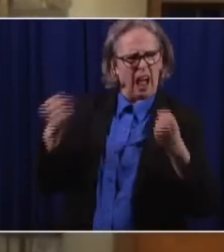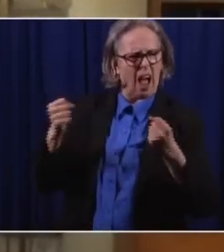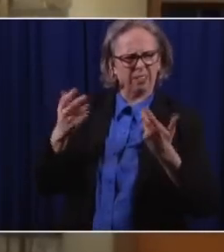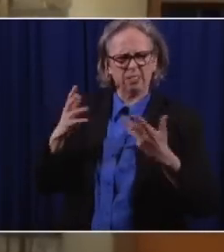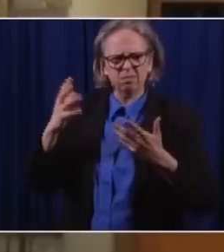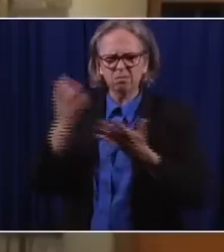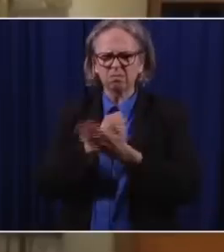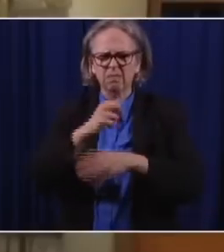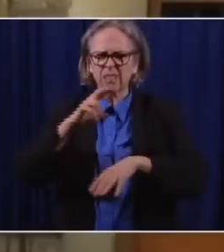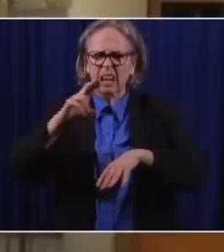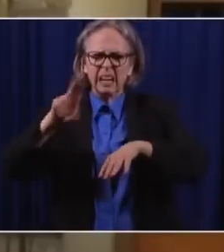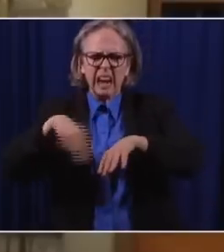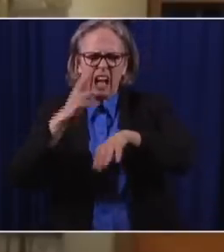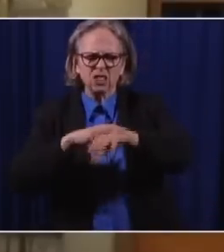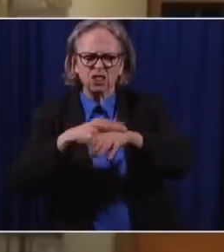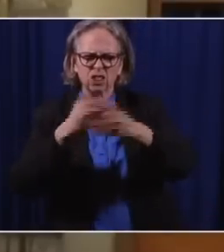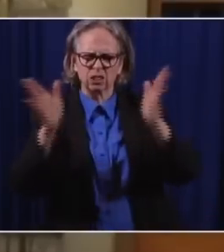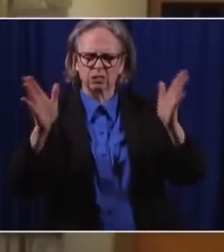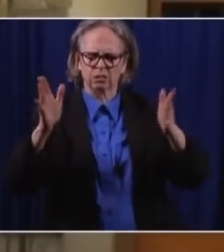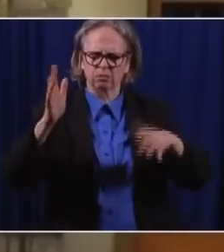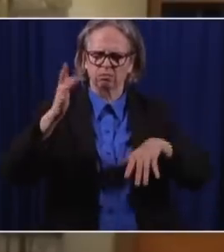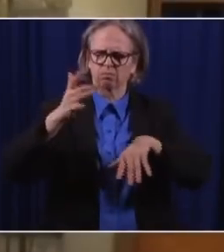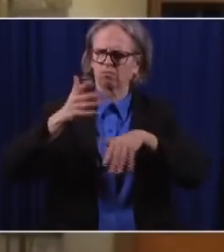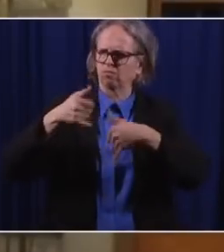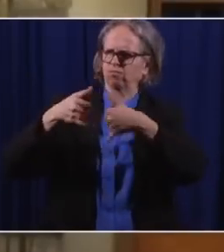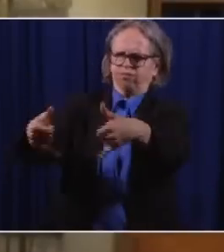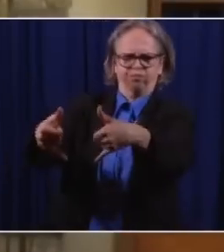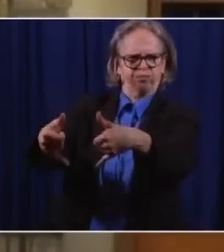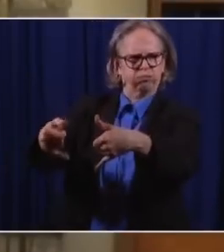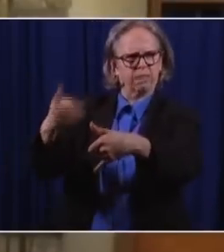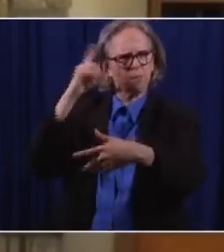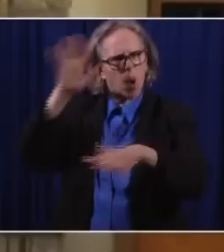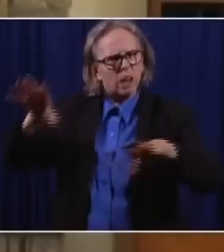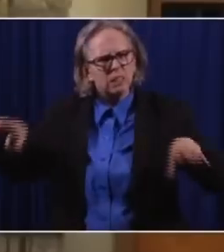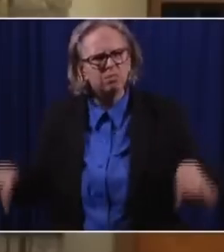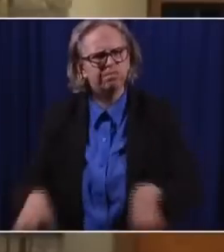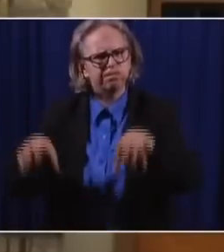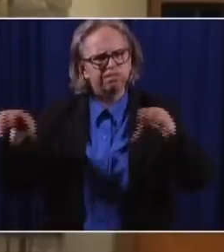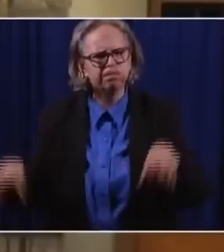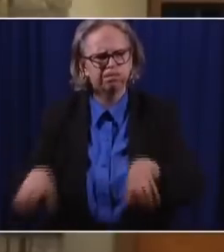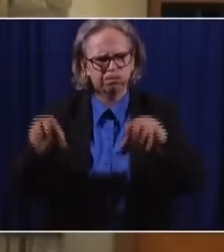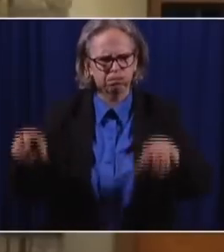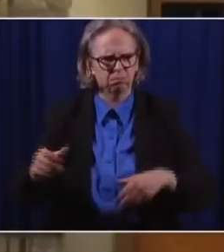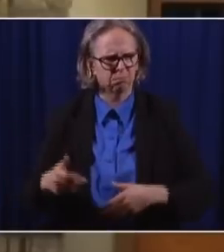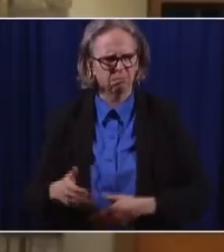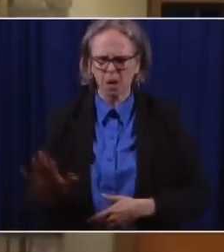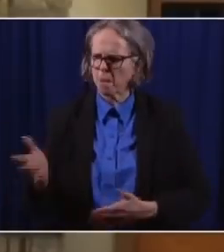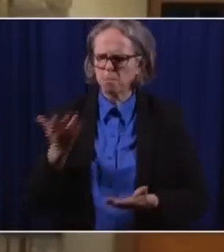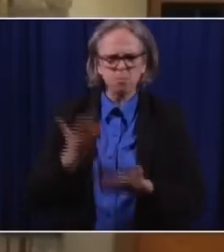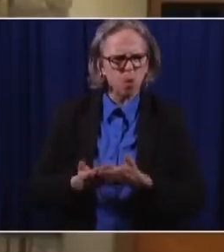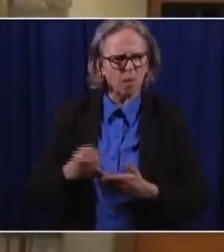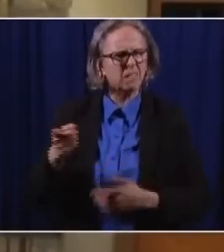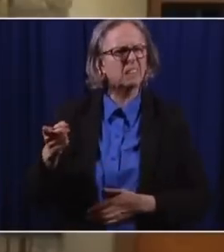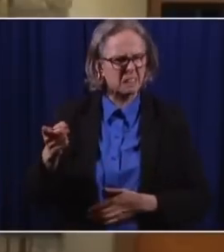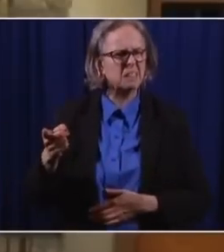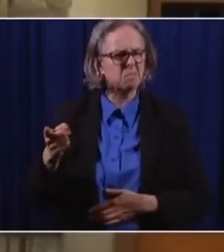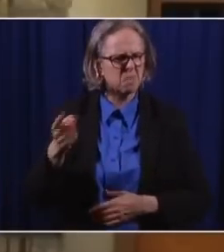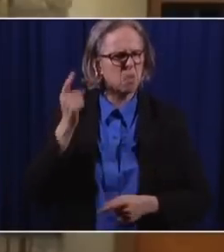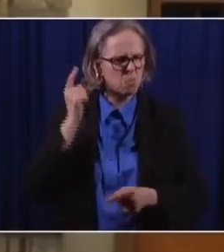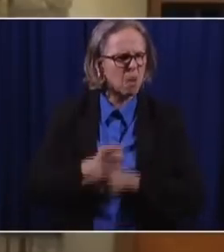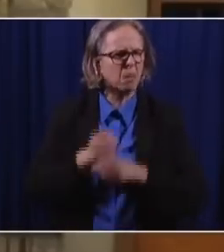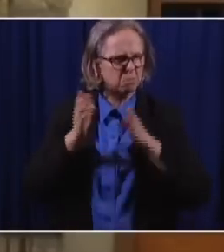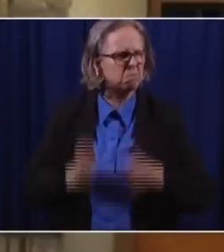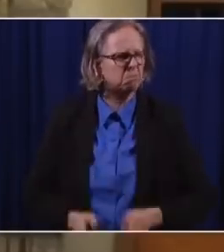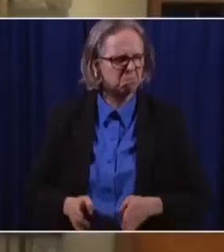rankings. He's a proven consensus builder who has created institutional and community partnerships that have